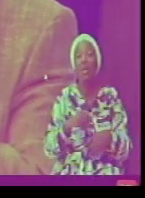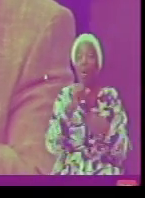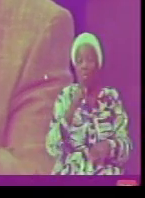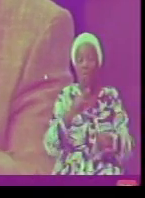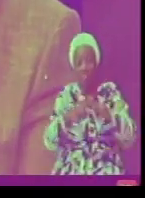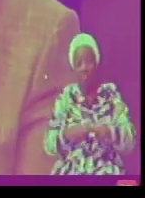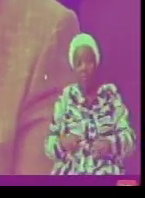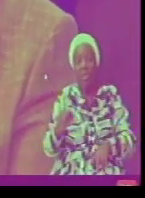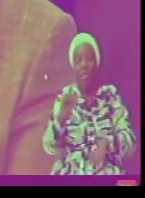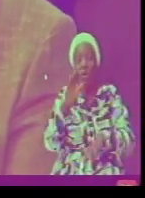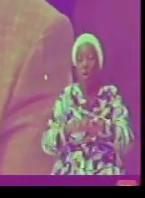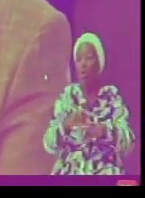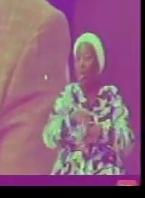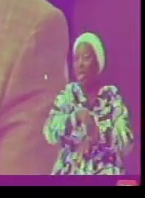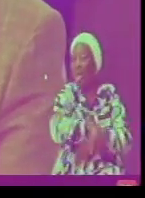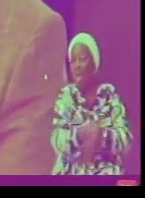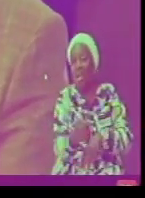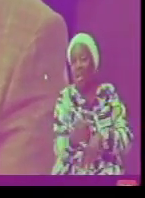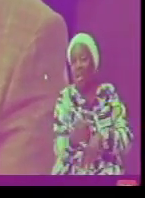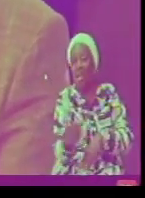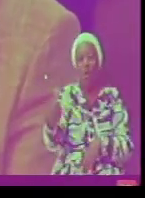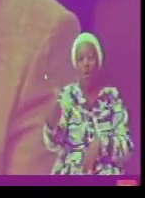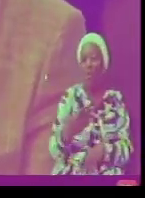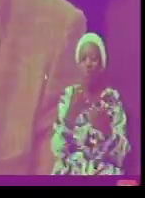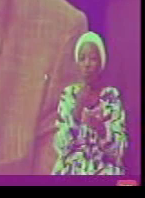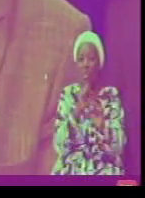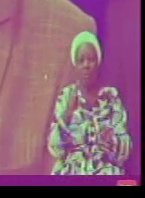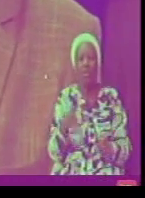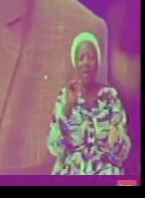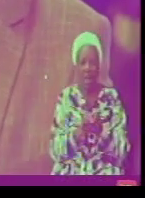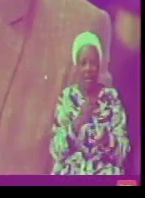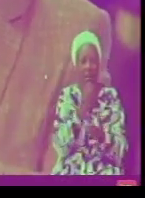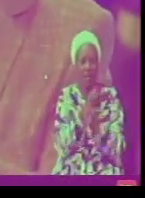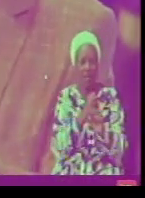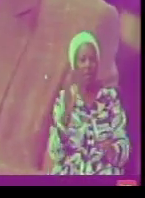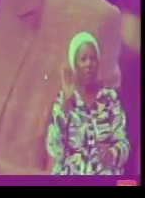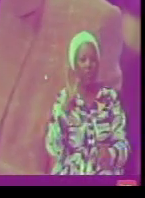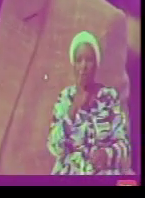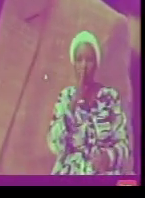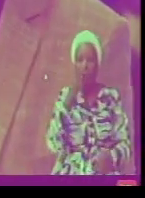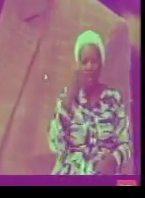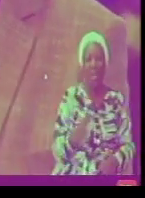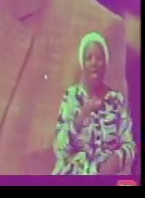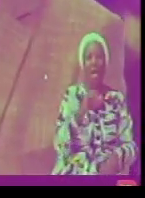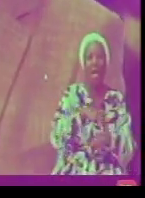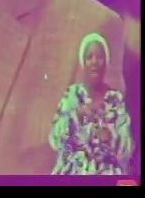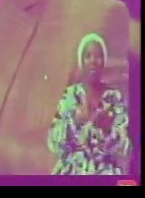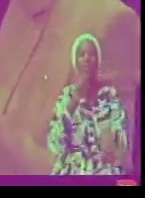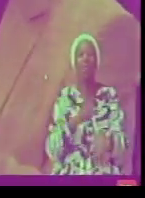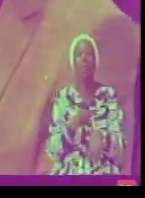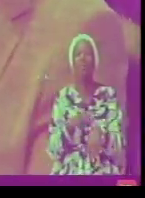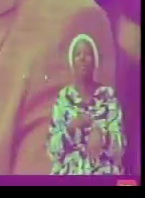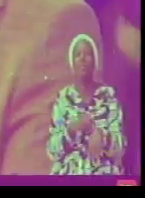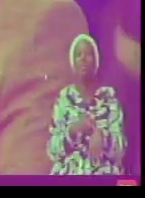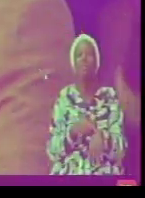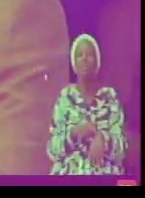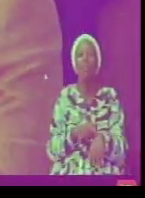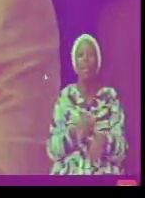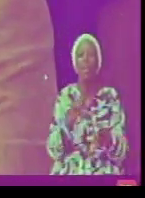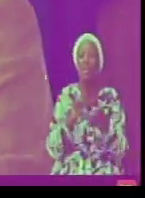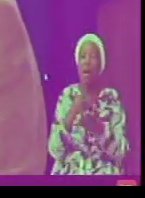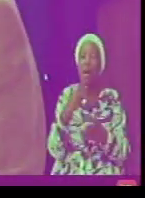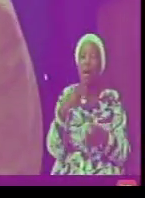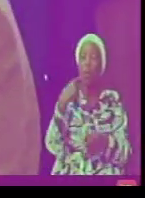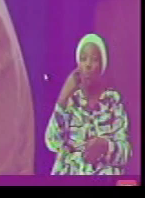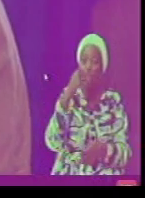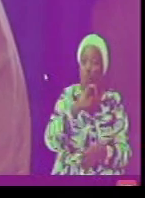mind, and you are not relying on any other thing to save you, that salvation will be